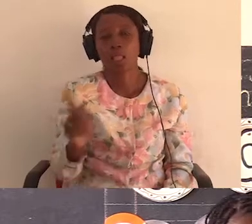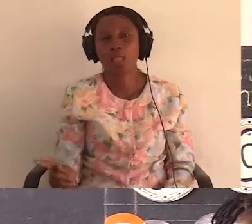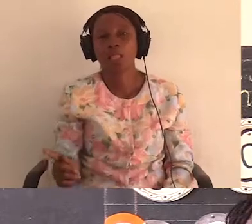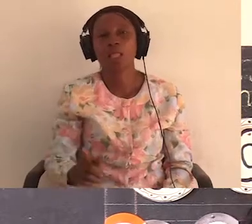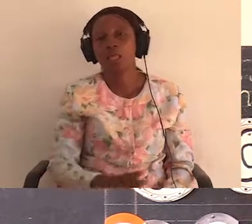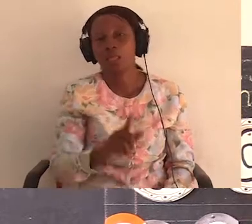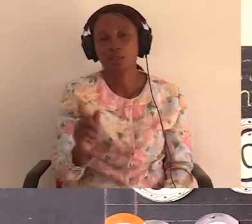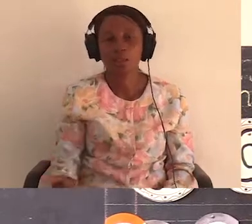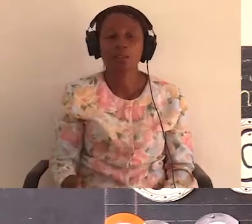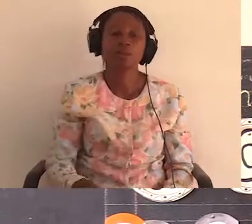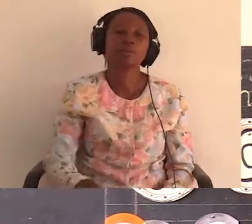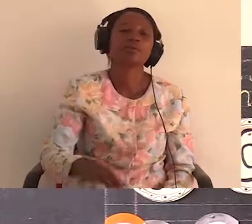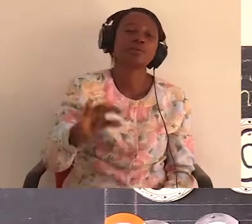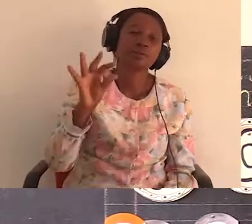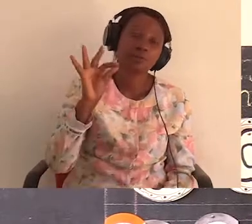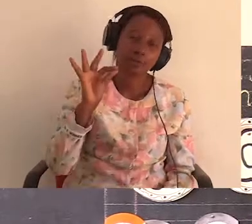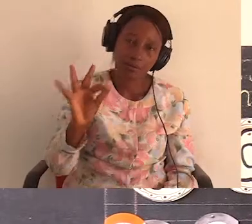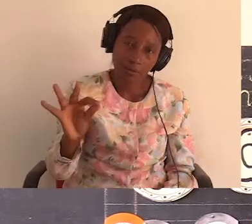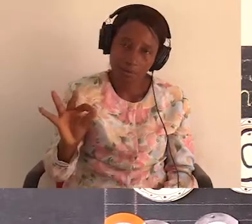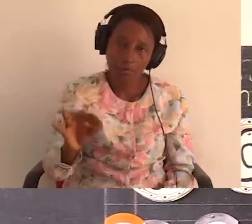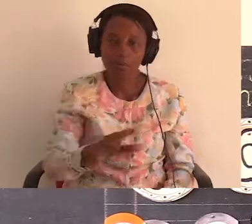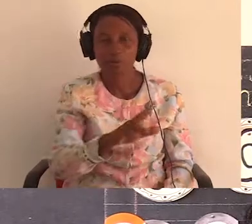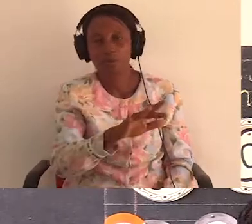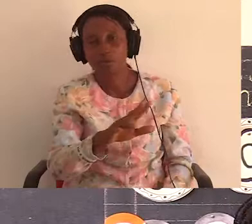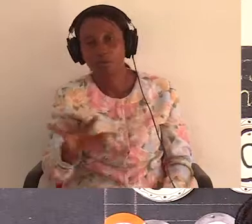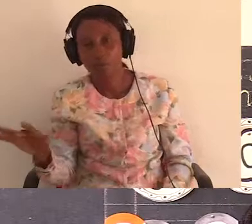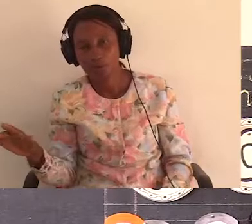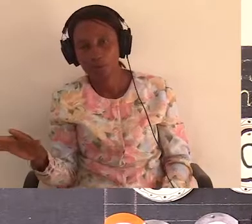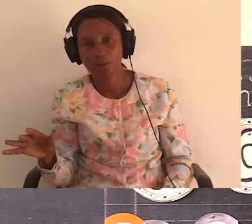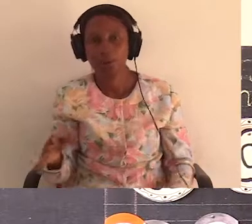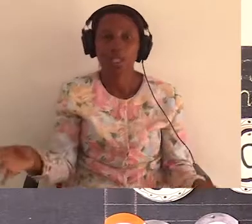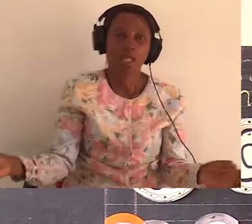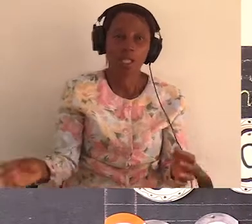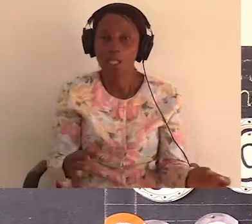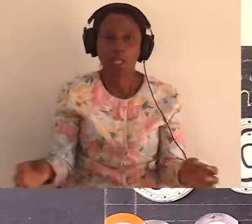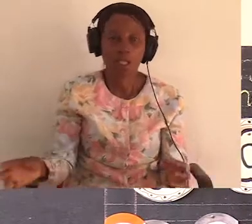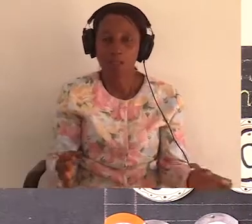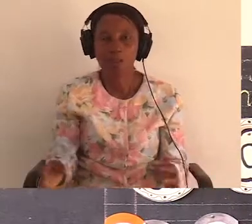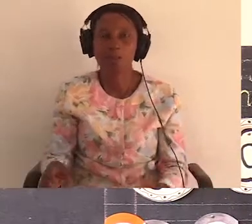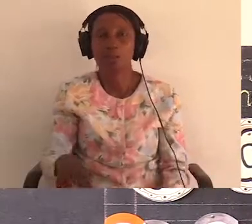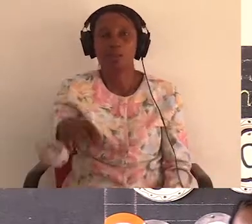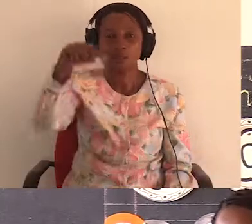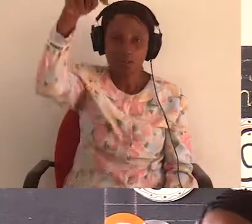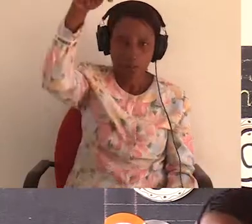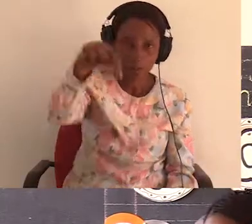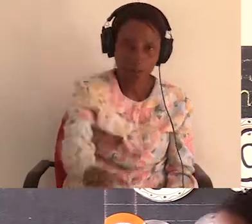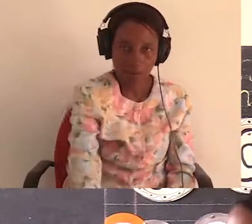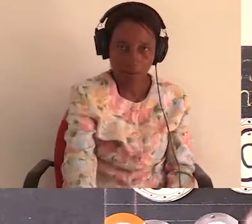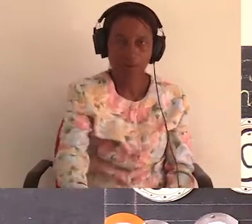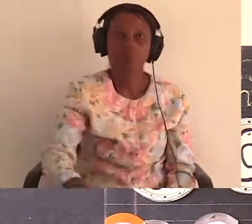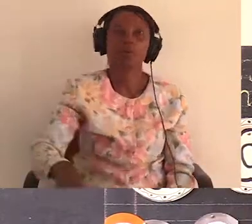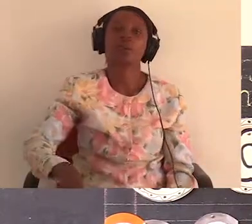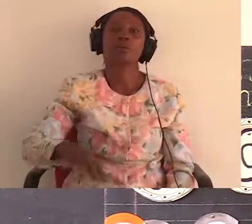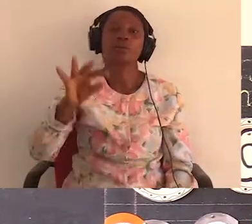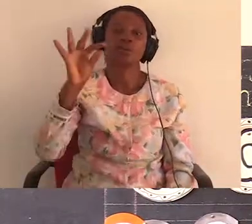this. The water gurgles down the drain. The water gurgles down the